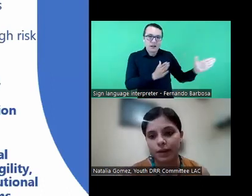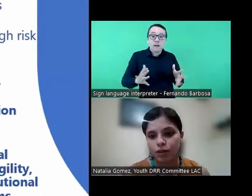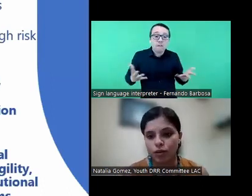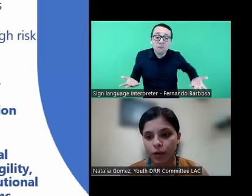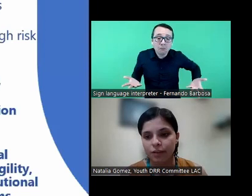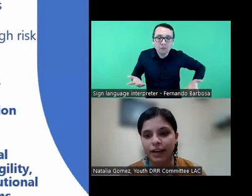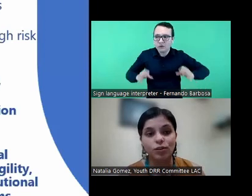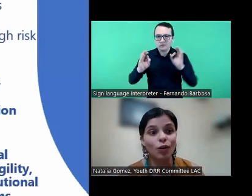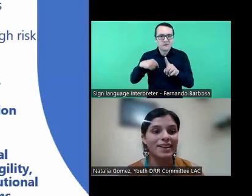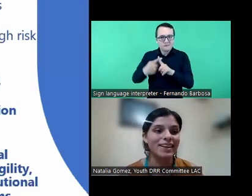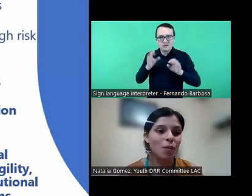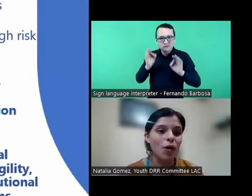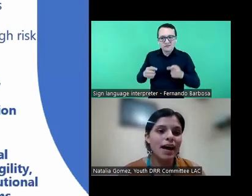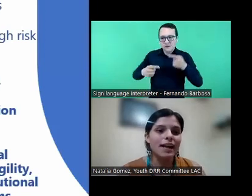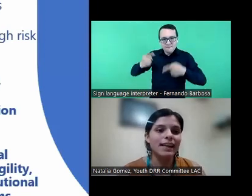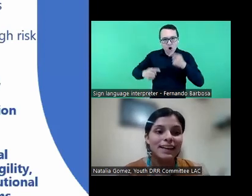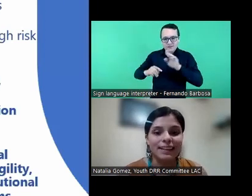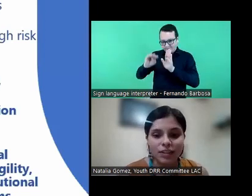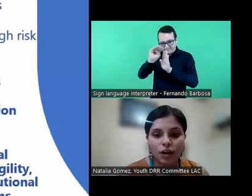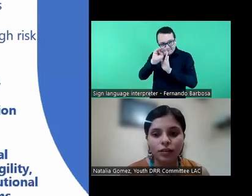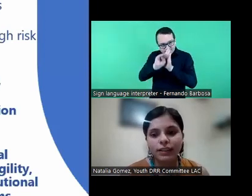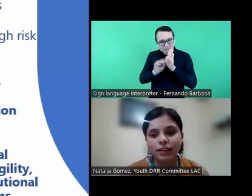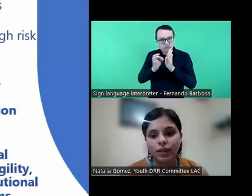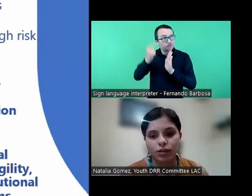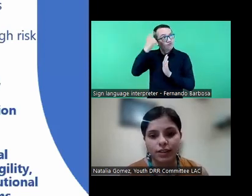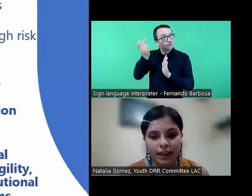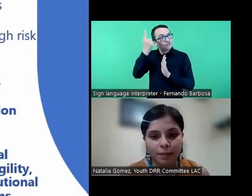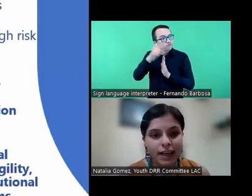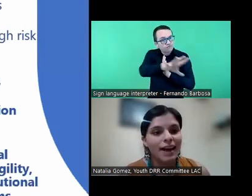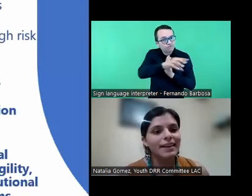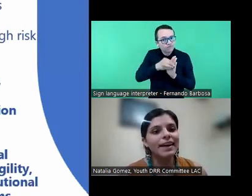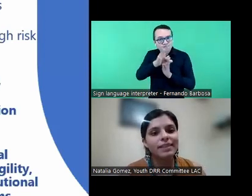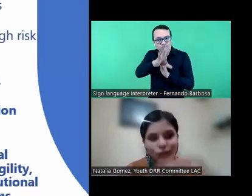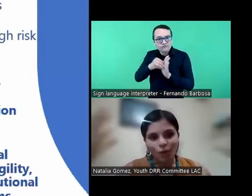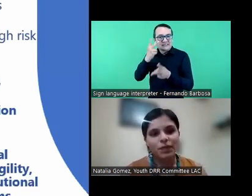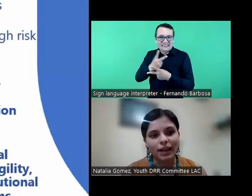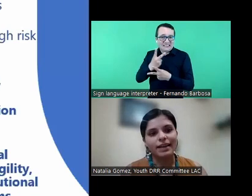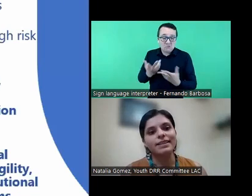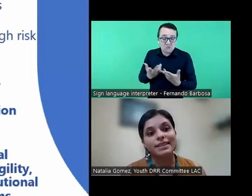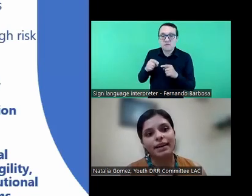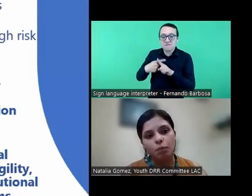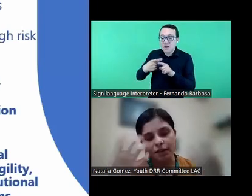policies that are not taking into account information about risk as well as